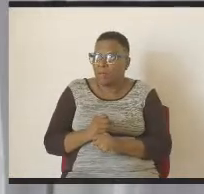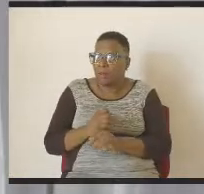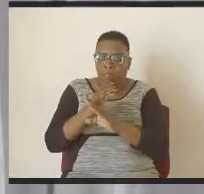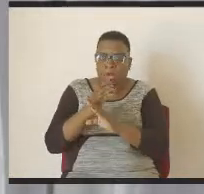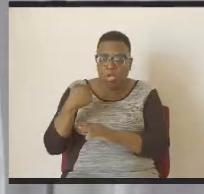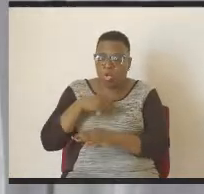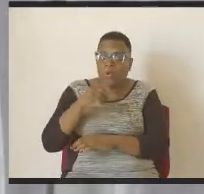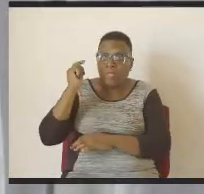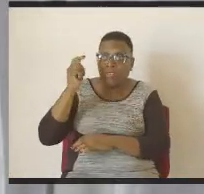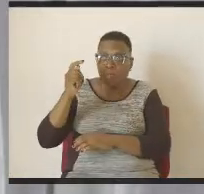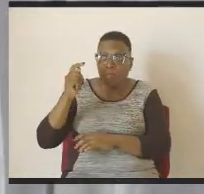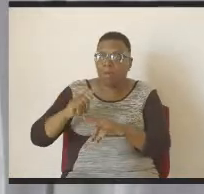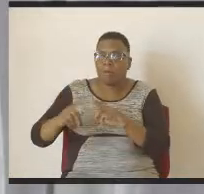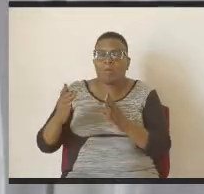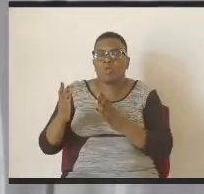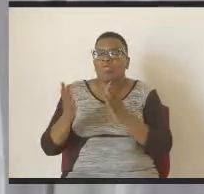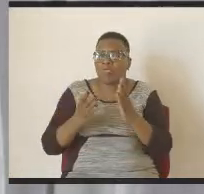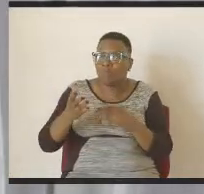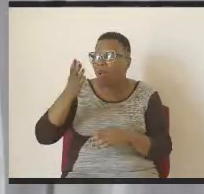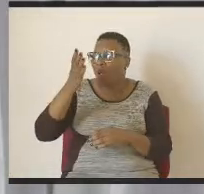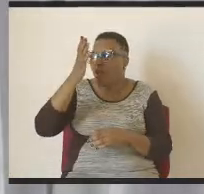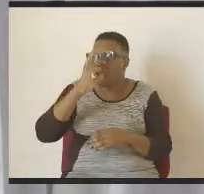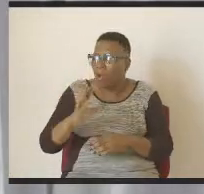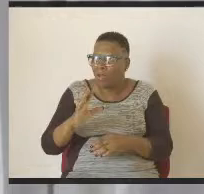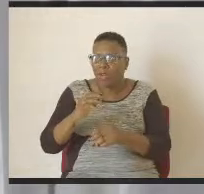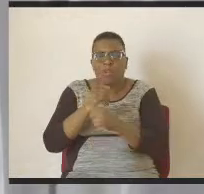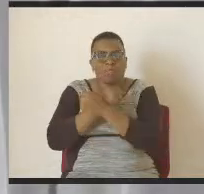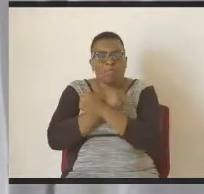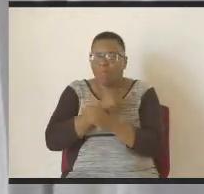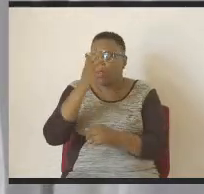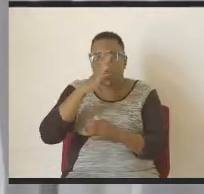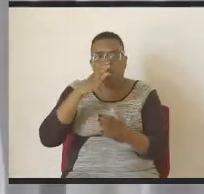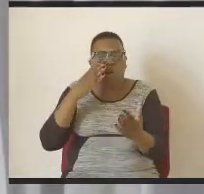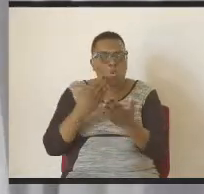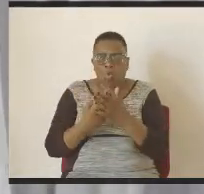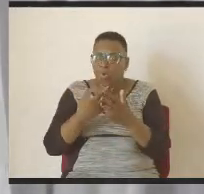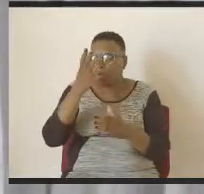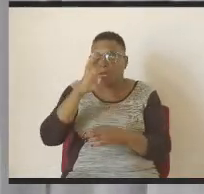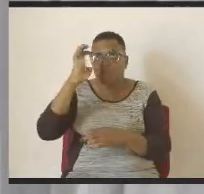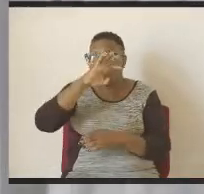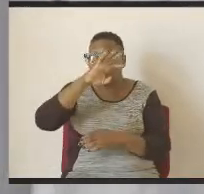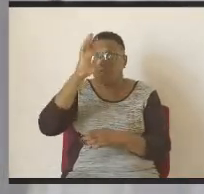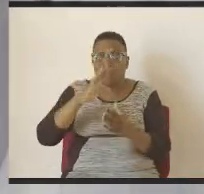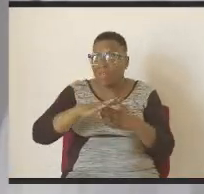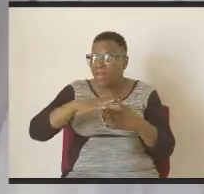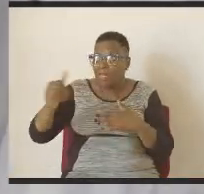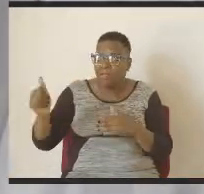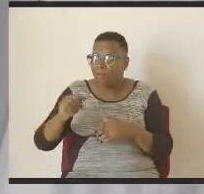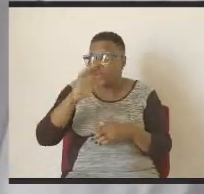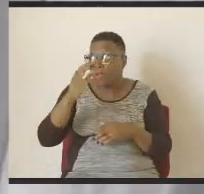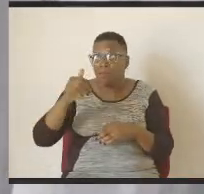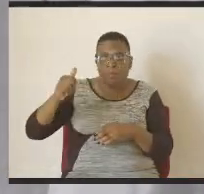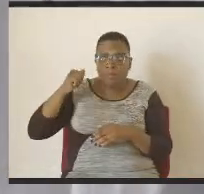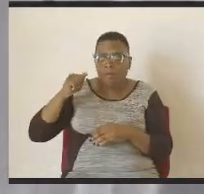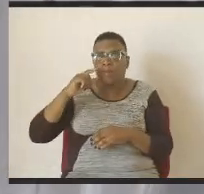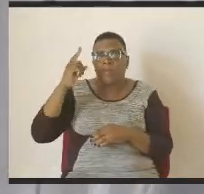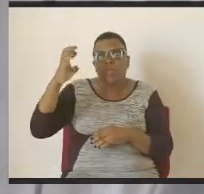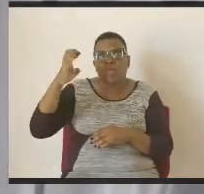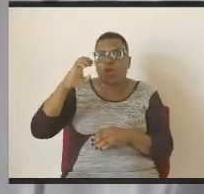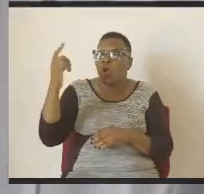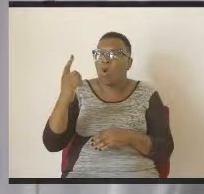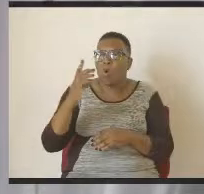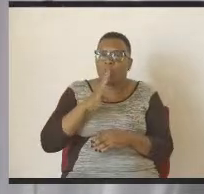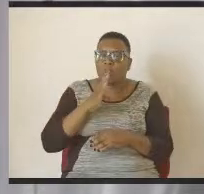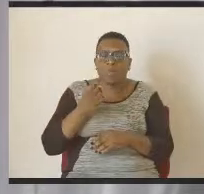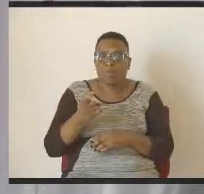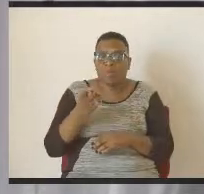But we serve a God, we serve a loving God, we serve a good God. He'll never leave us, he'll never forsake us. He will always be there for us. He